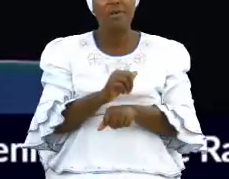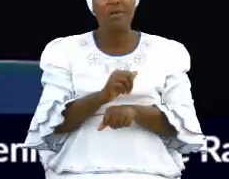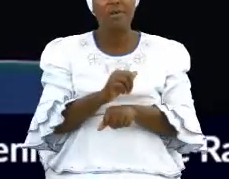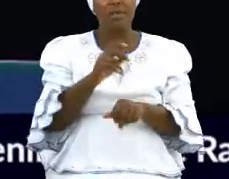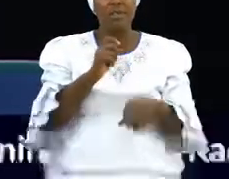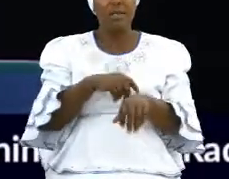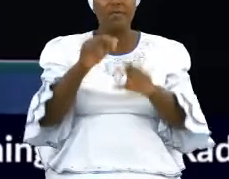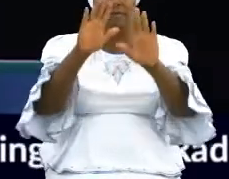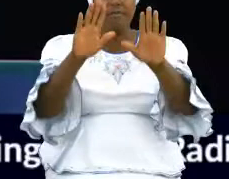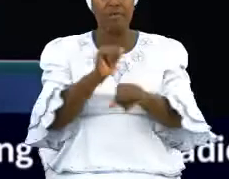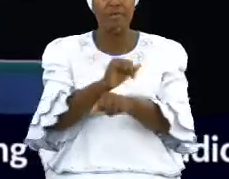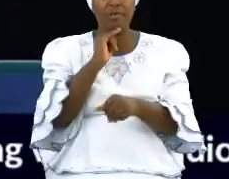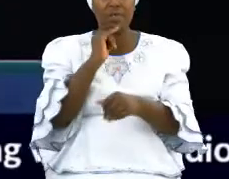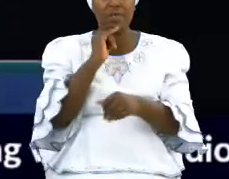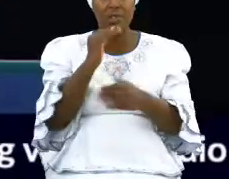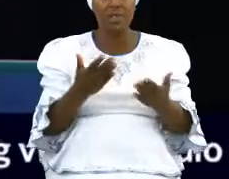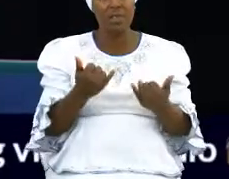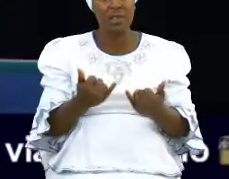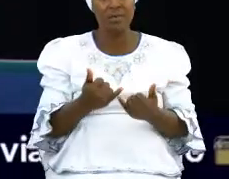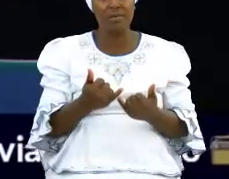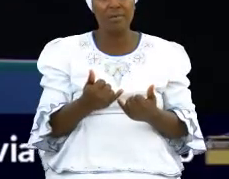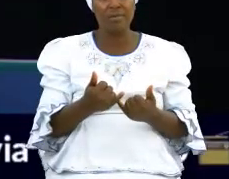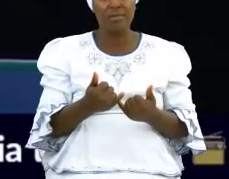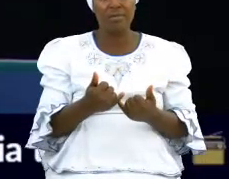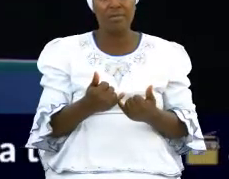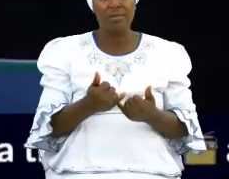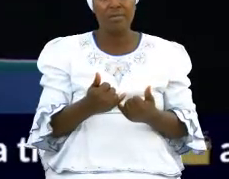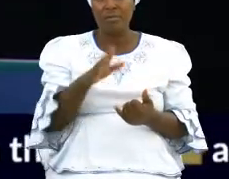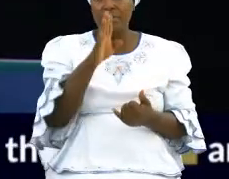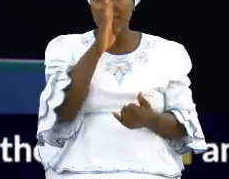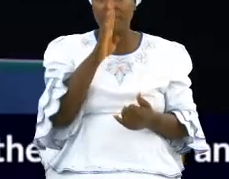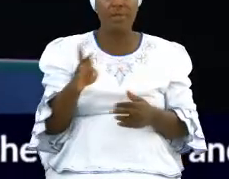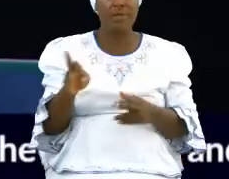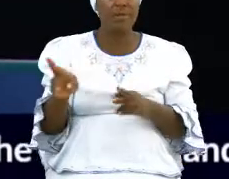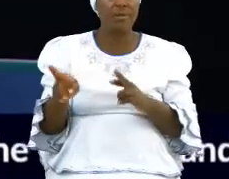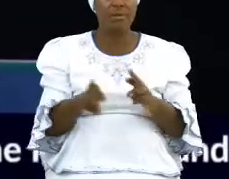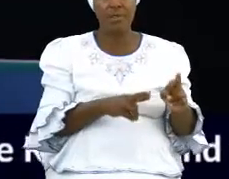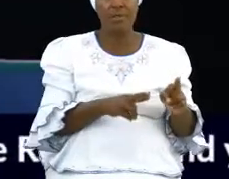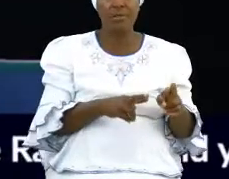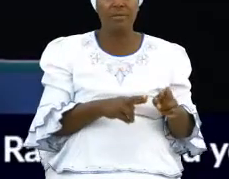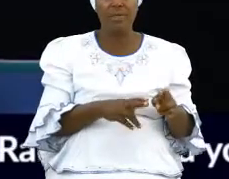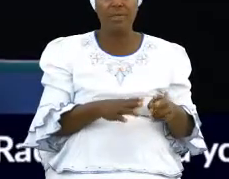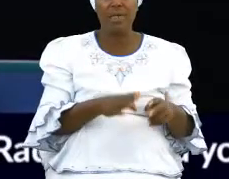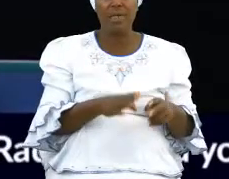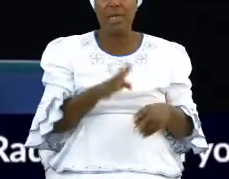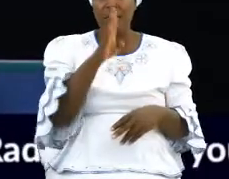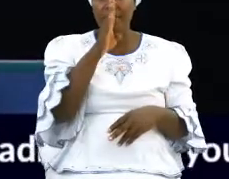now. Get yourself ready. Get yourself ready.